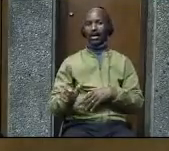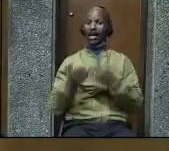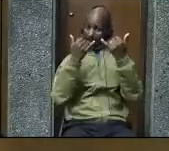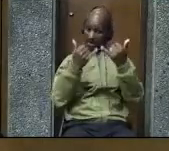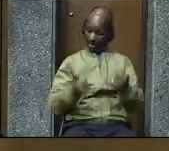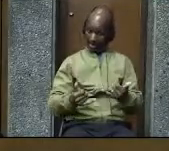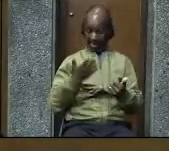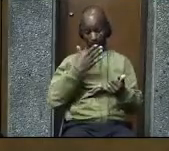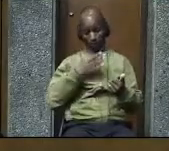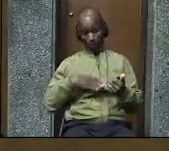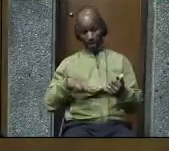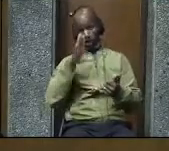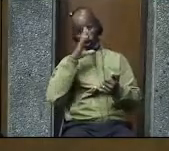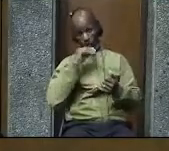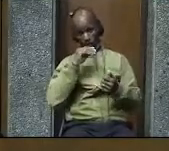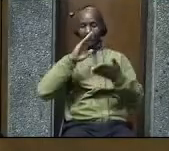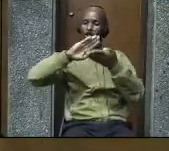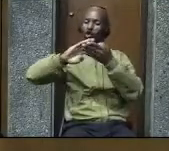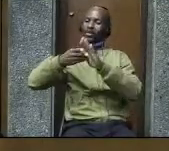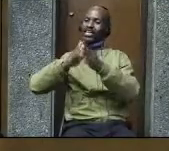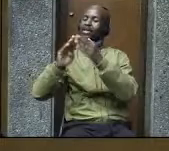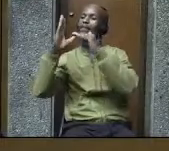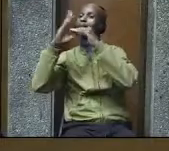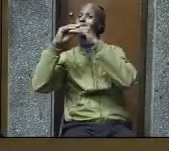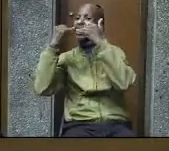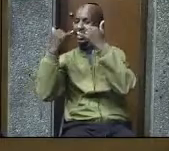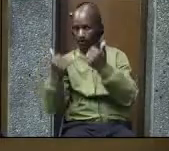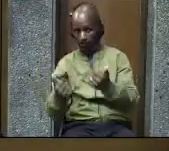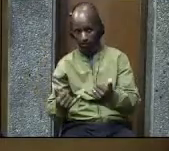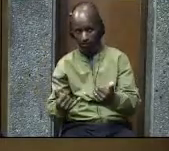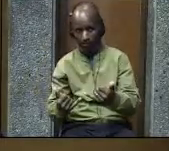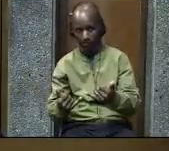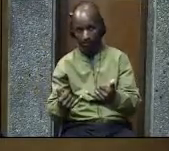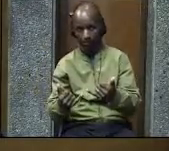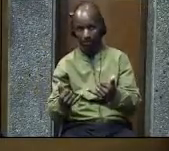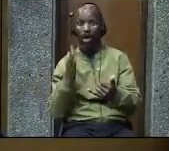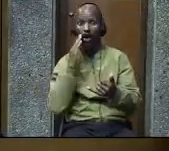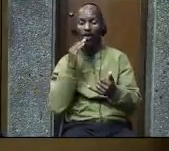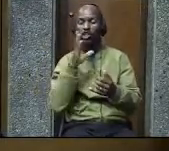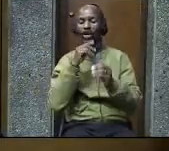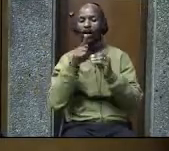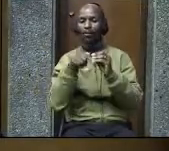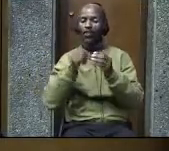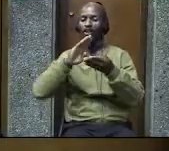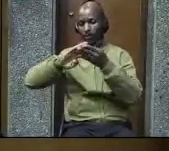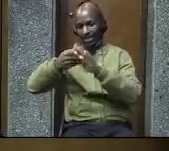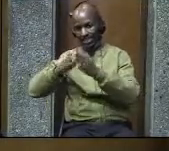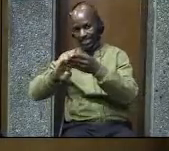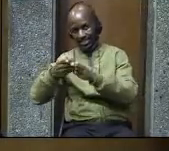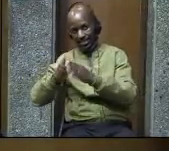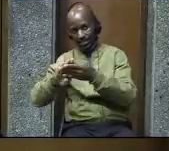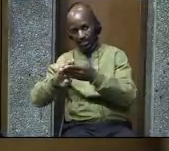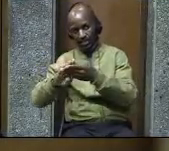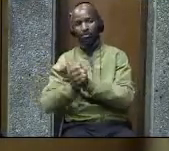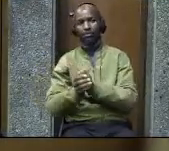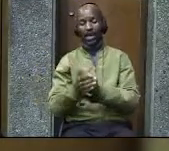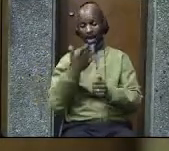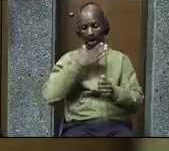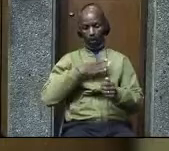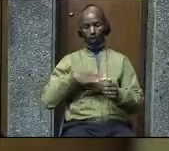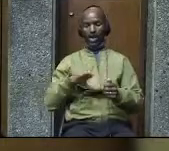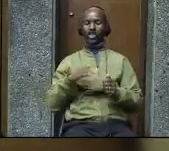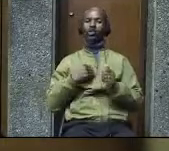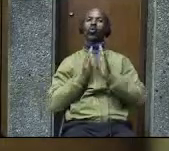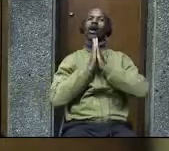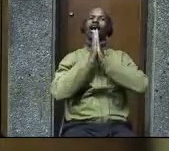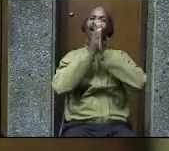Now I want to speak as a community member. Ha ke tla mabakeng a community, ke batla ho tlo